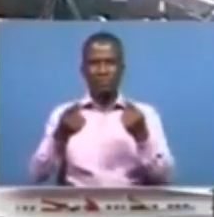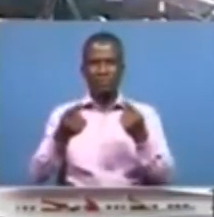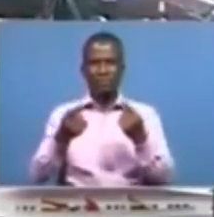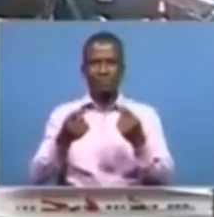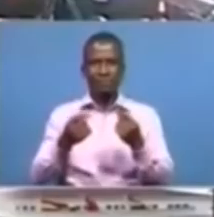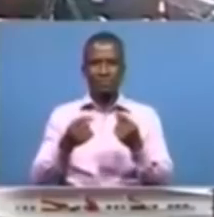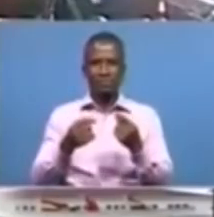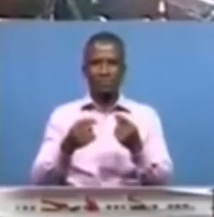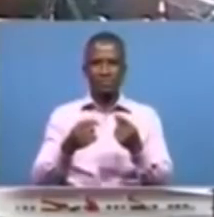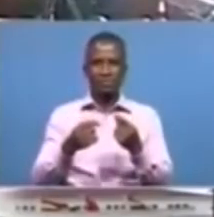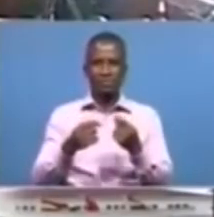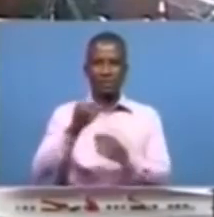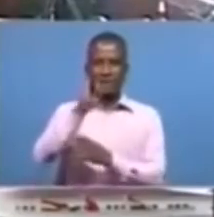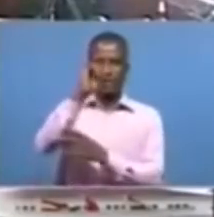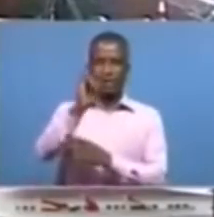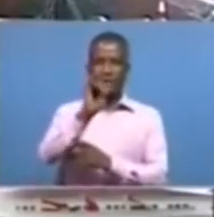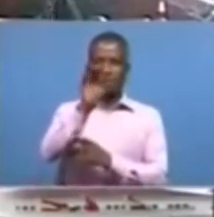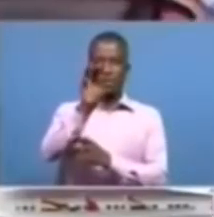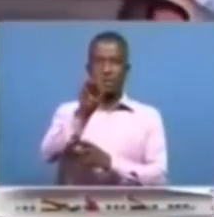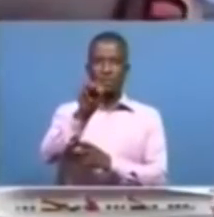G1/5/2021, John Dramani Mahama